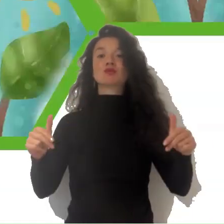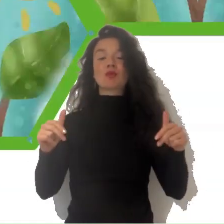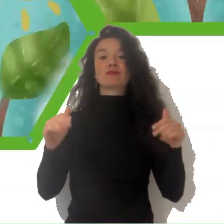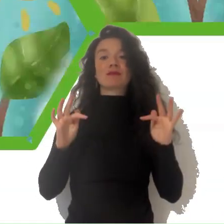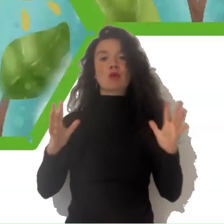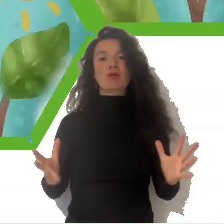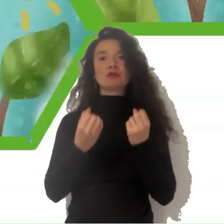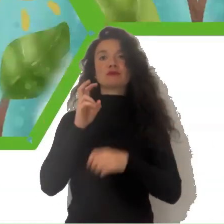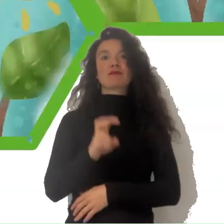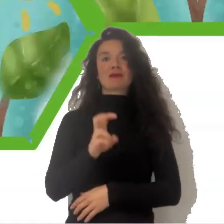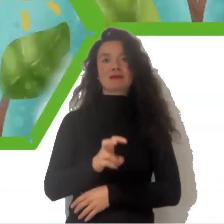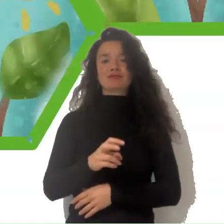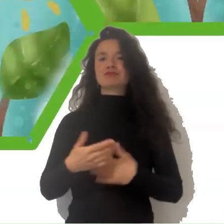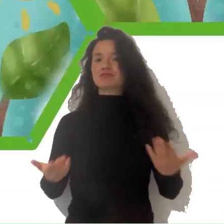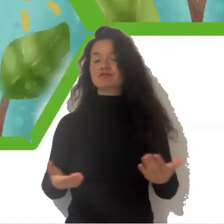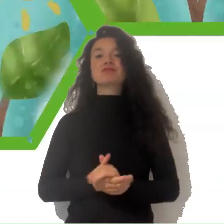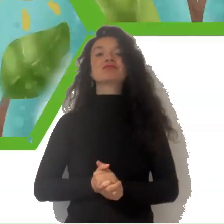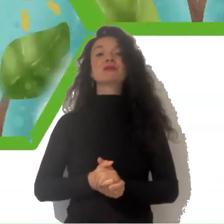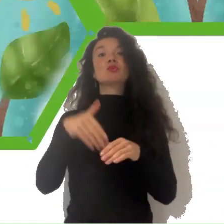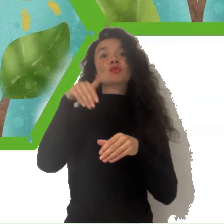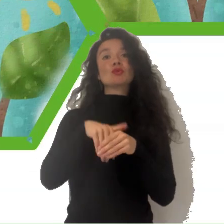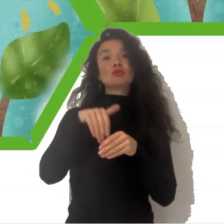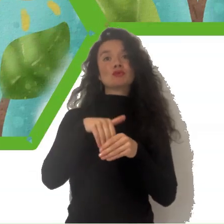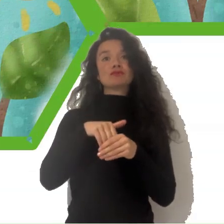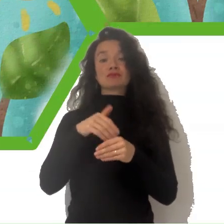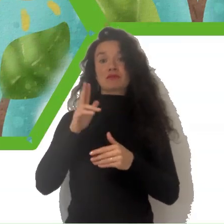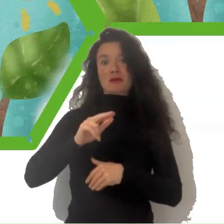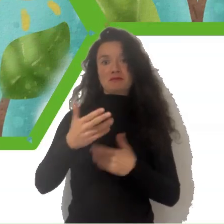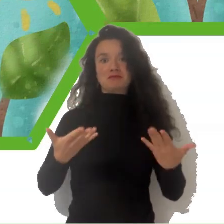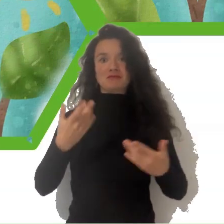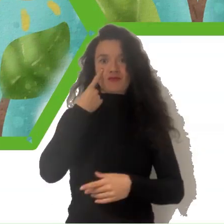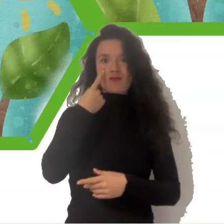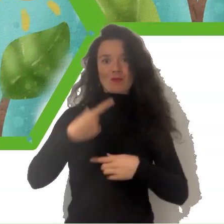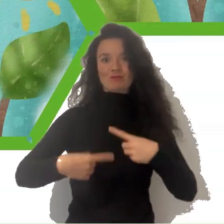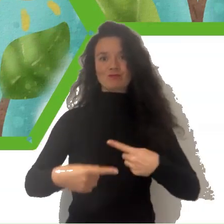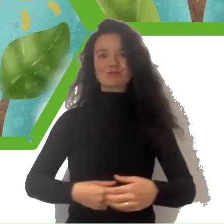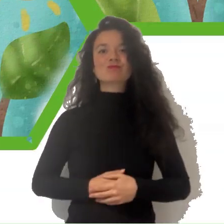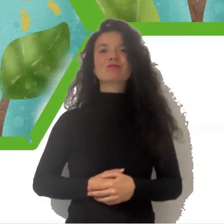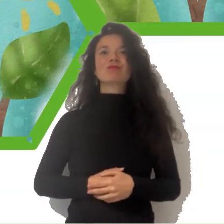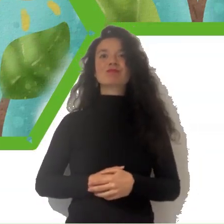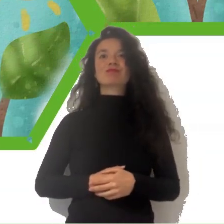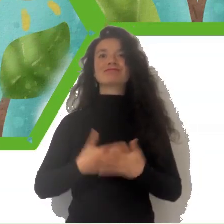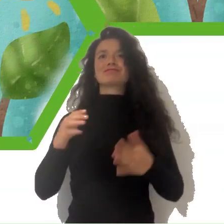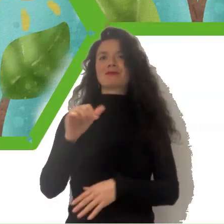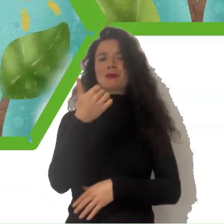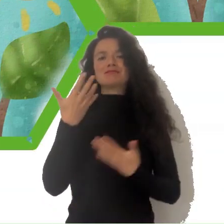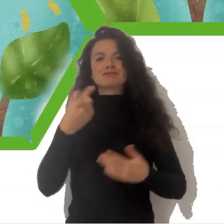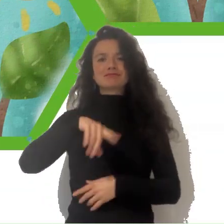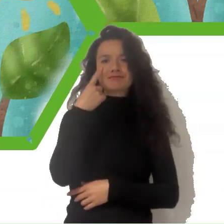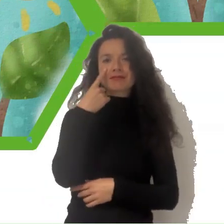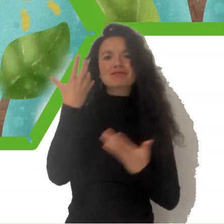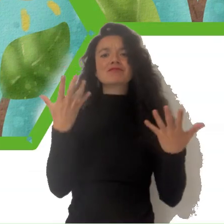Here is the content of what we'll see today. Firstly, we'll see what green skills are, why they